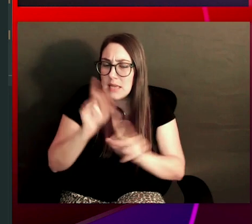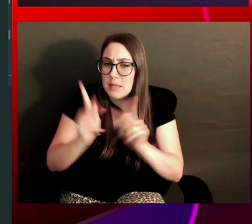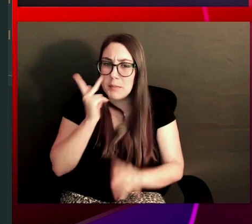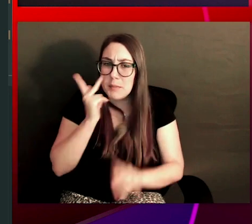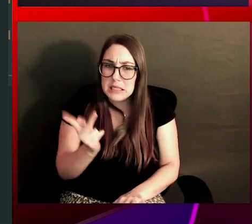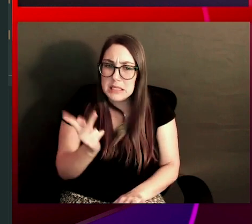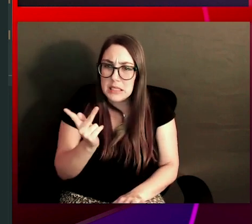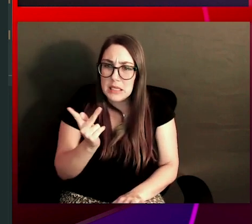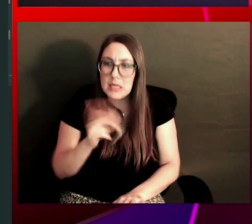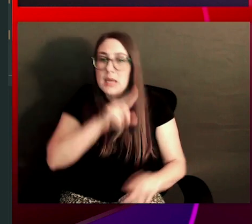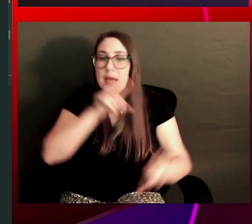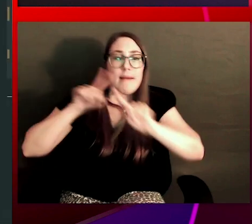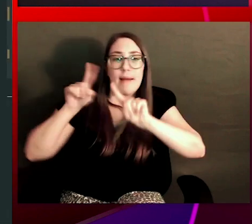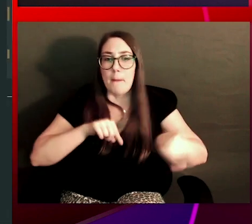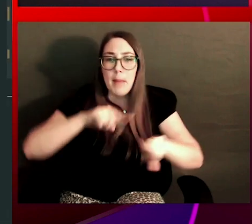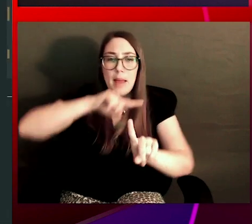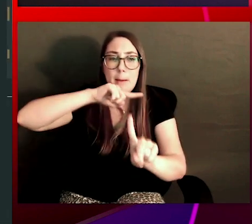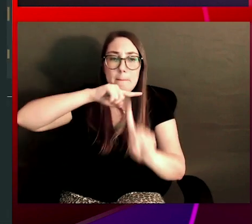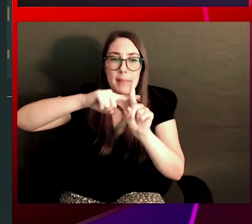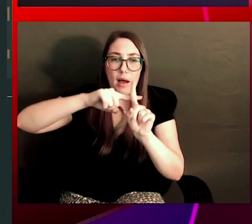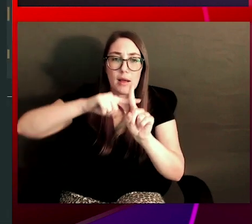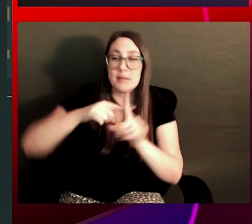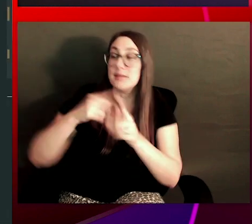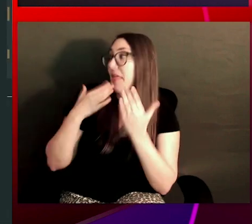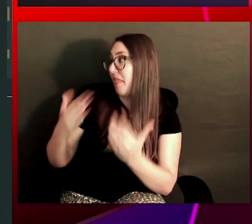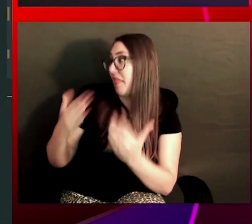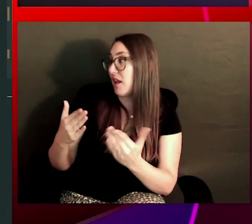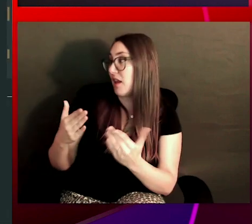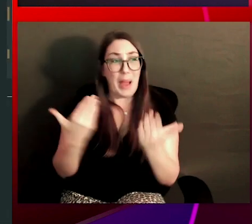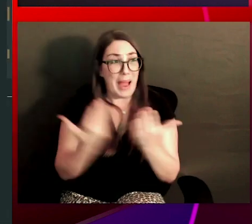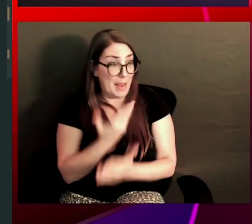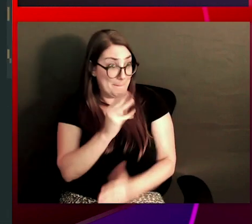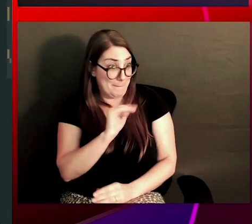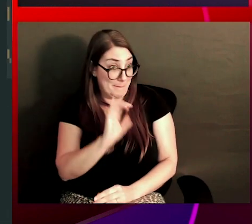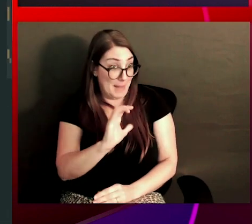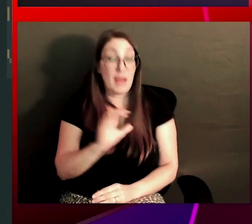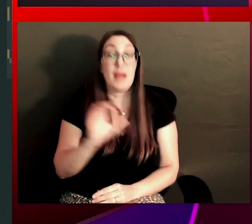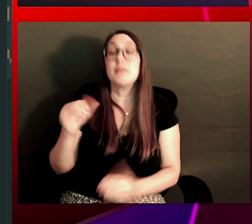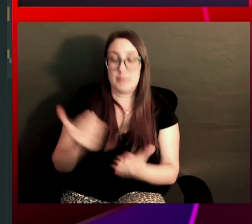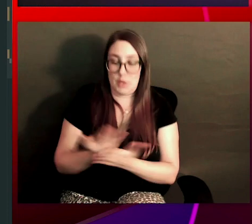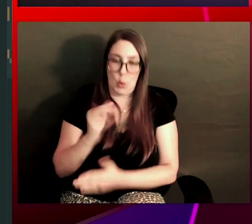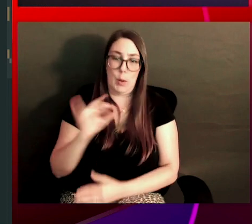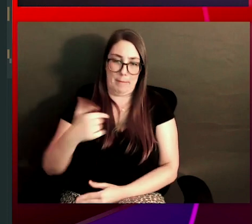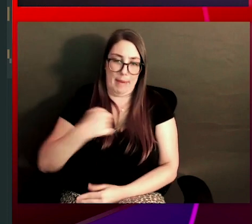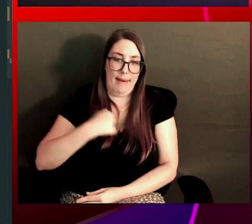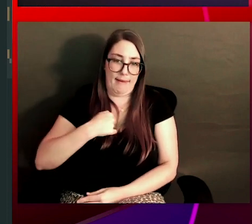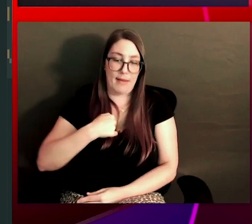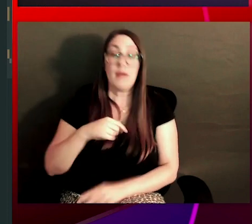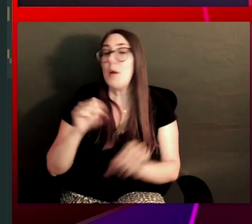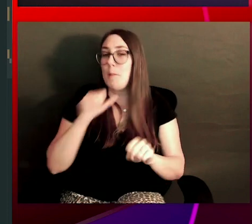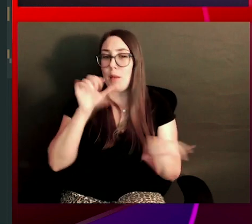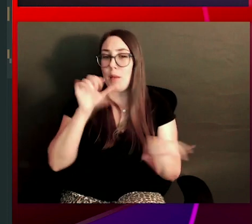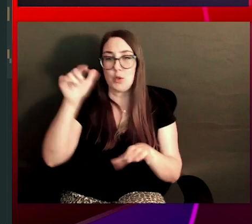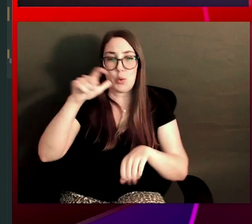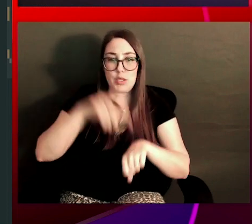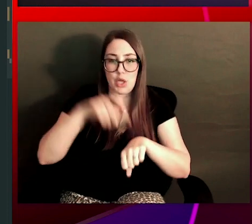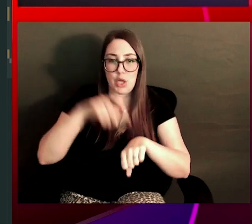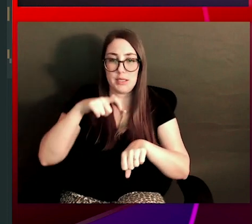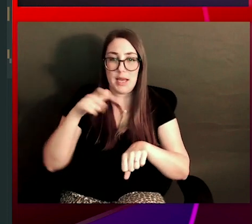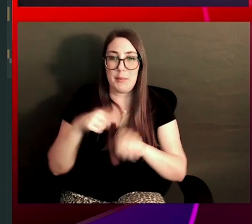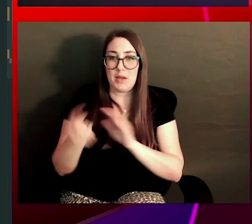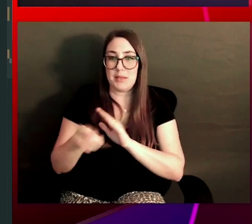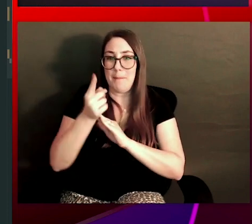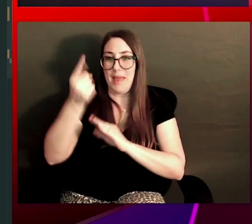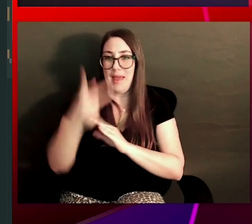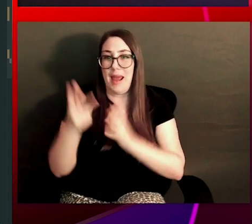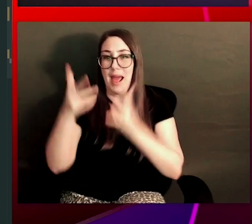Command plus. Thank you very much. You got it. You're new to Mac. I am new to Mac, yes. We probably aren't going to get this done in time because we have like a minute and a half left, and I want to make sure